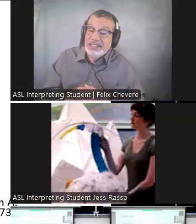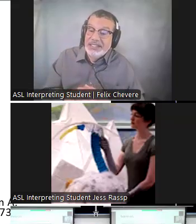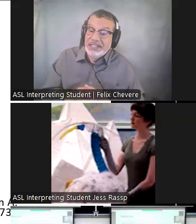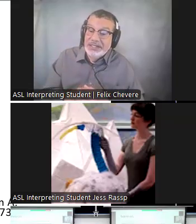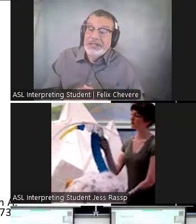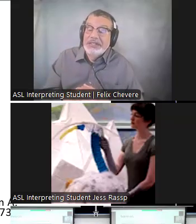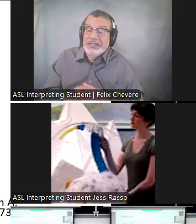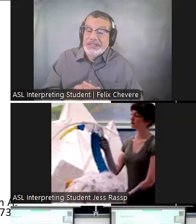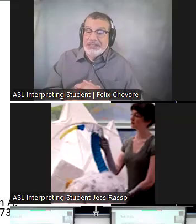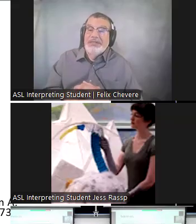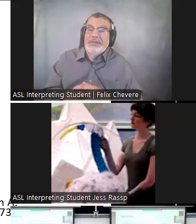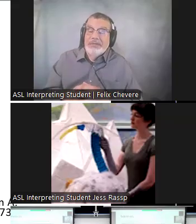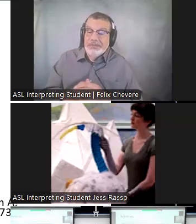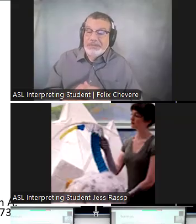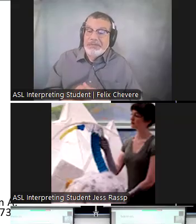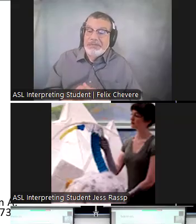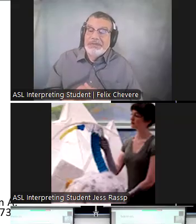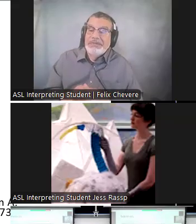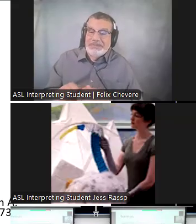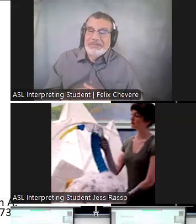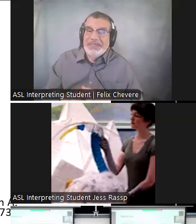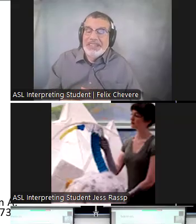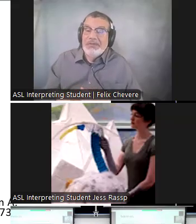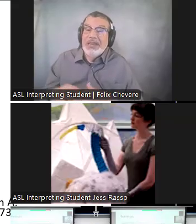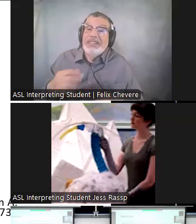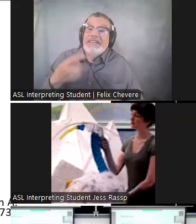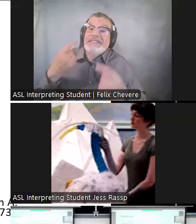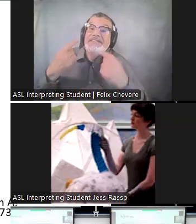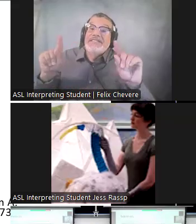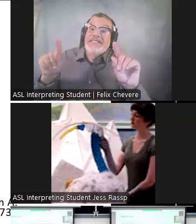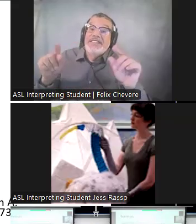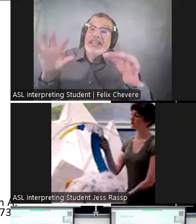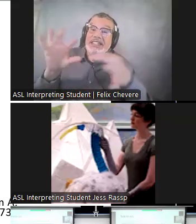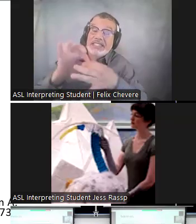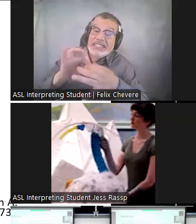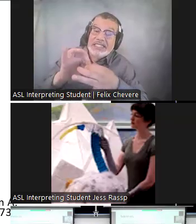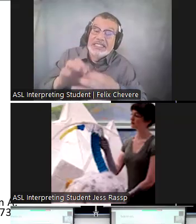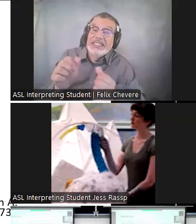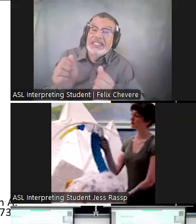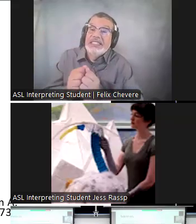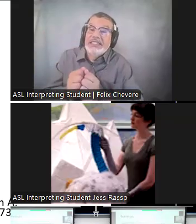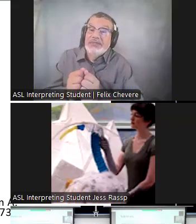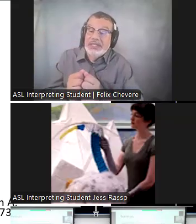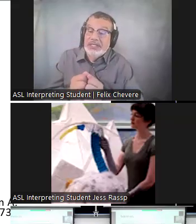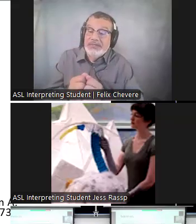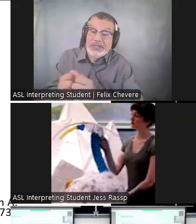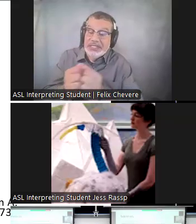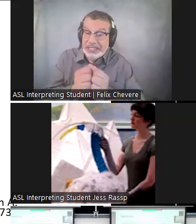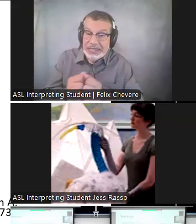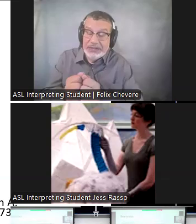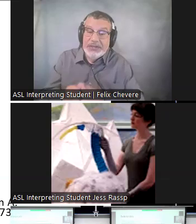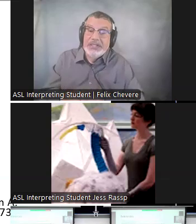QR code on the desk here and a link on the final link that I submitted onto the chat is the correct one for this